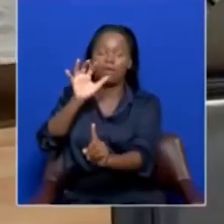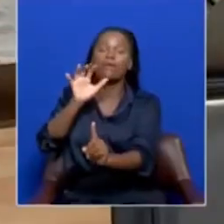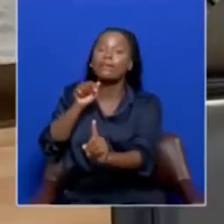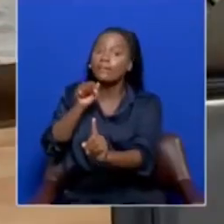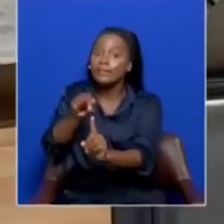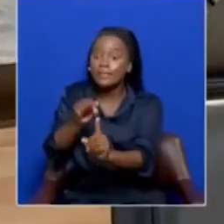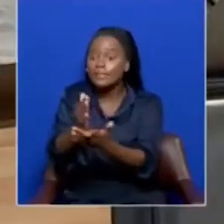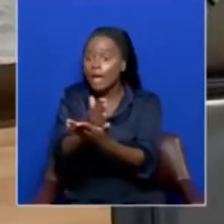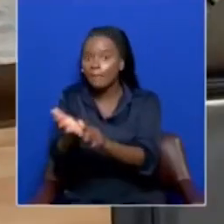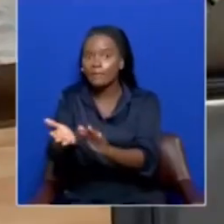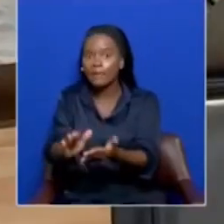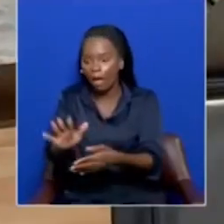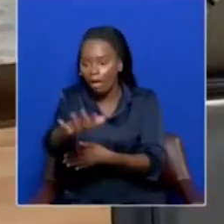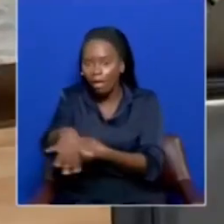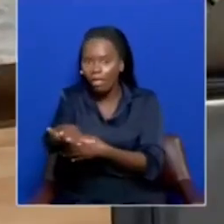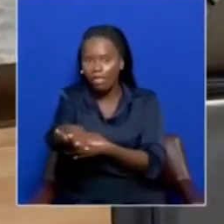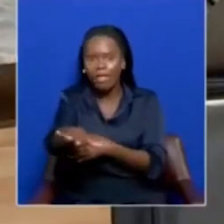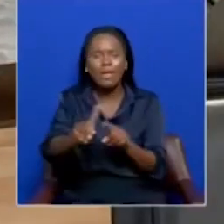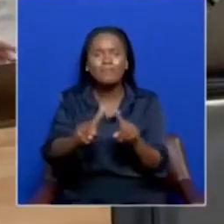not even a single suspect